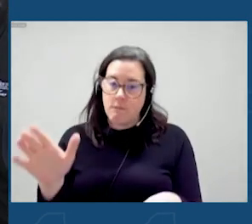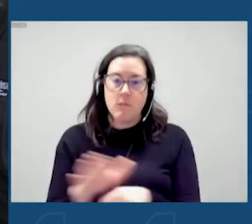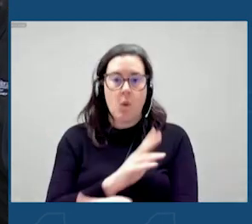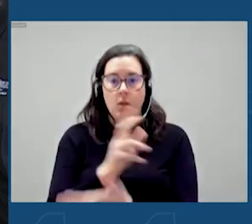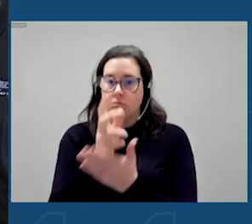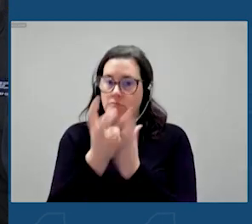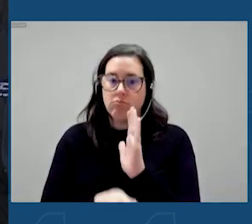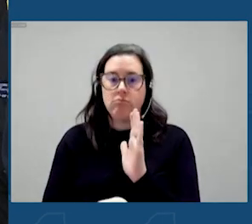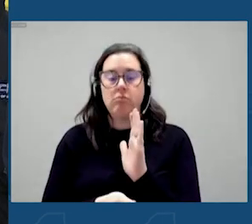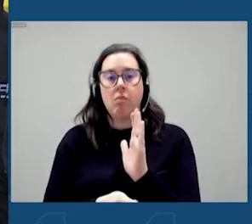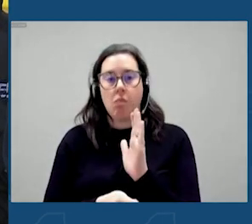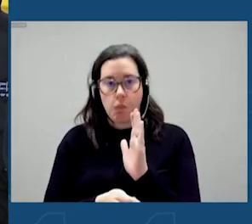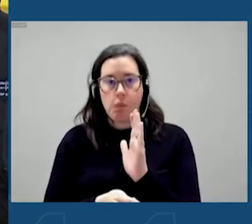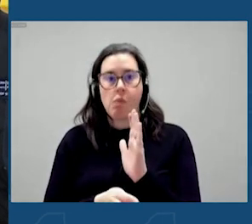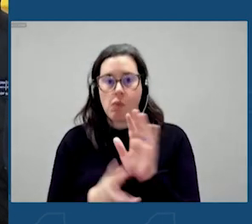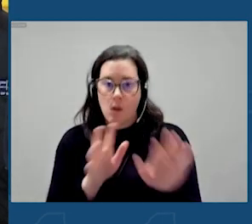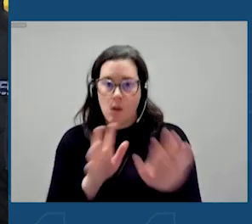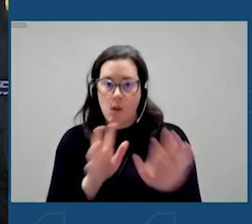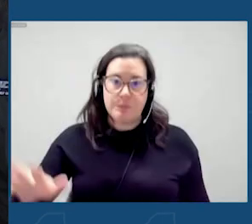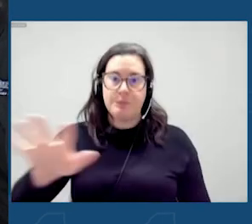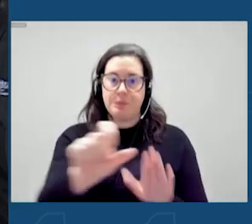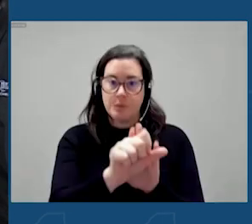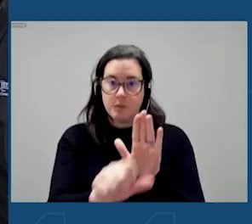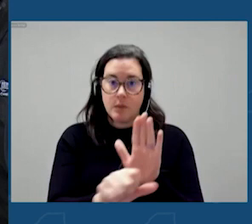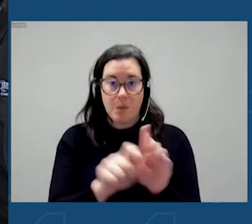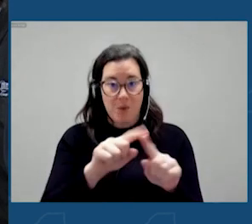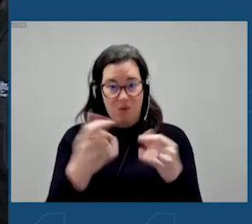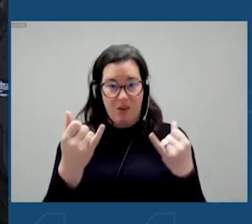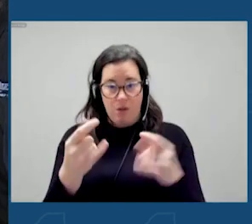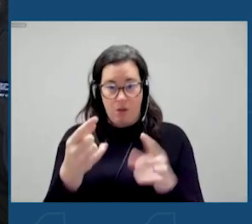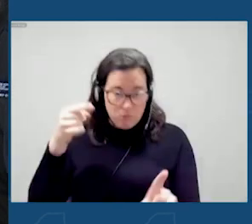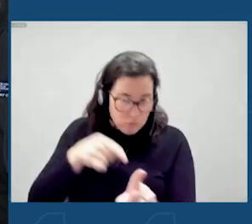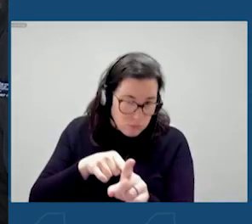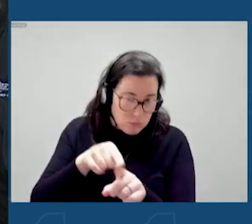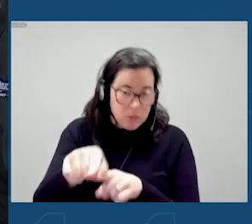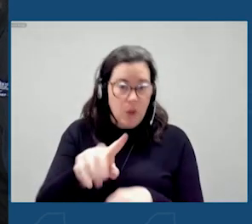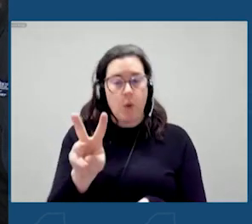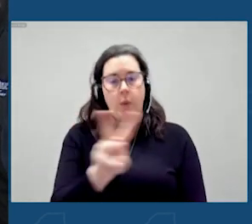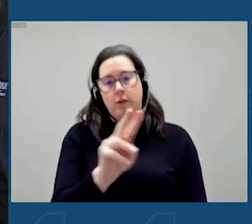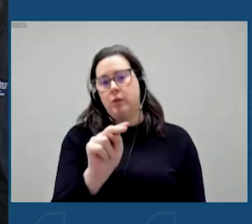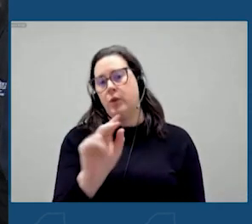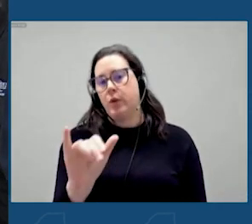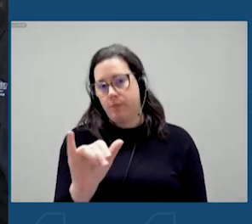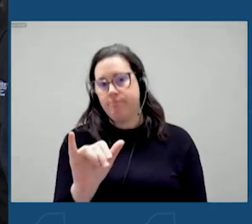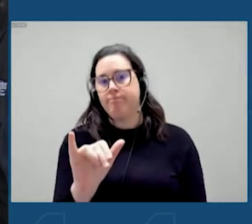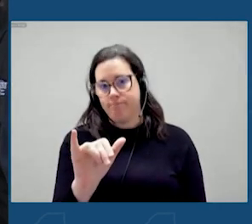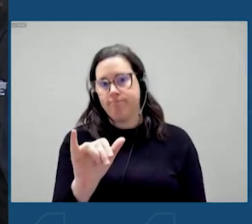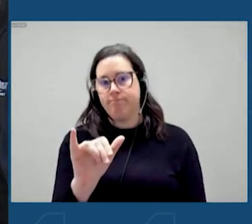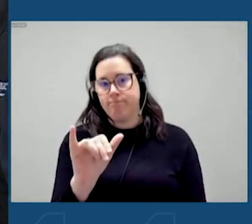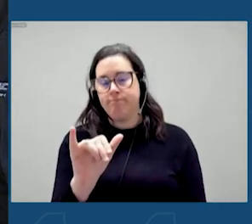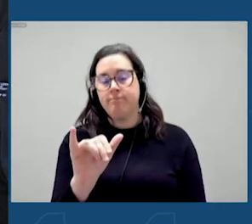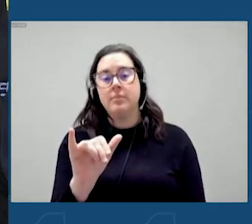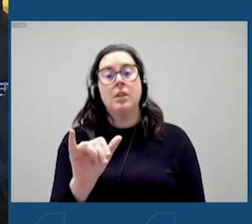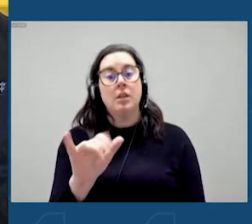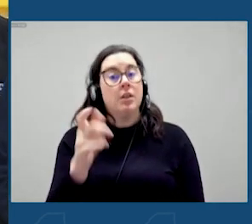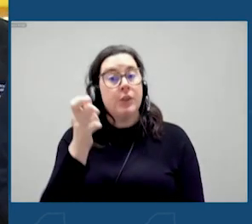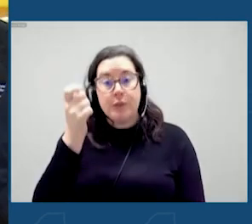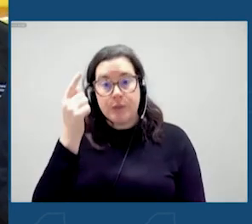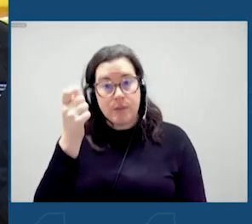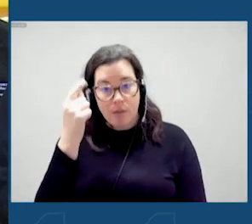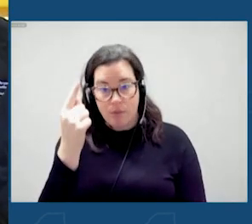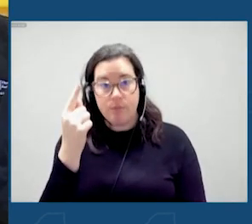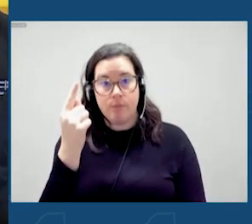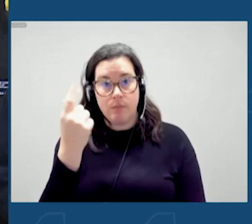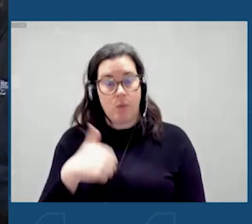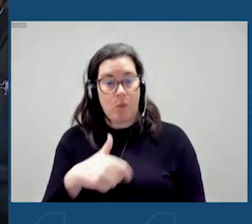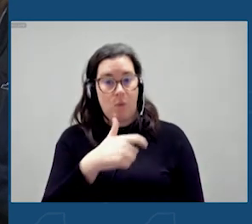engaged across the state, but most particularly here in Western New York. And make no mistake about it, we're